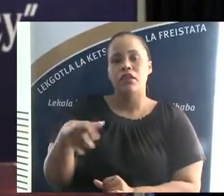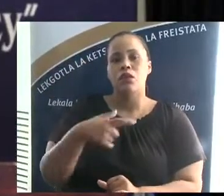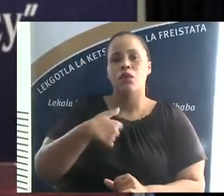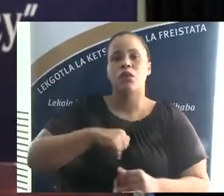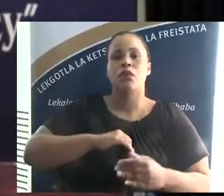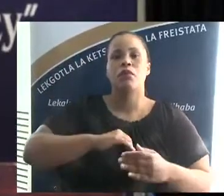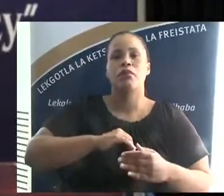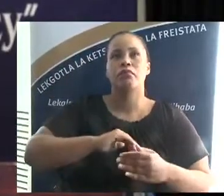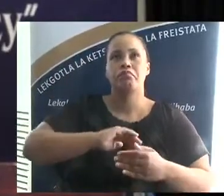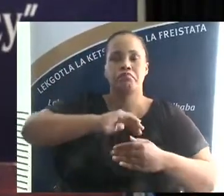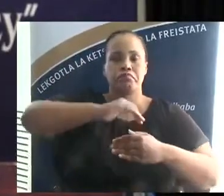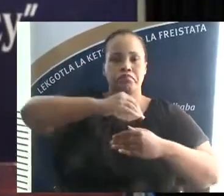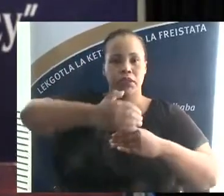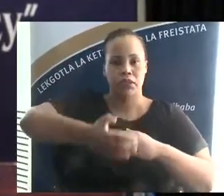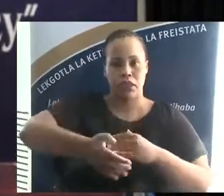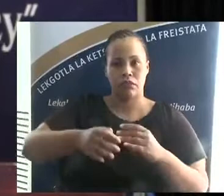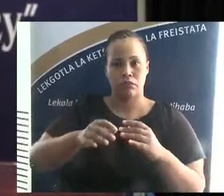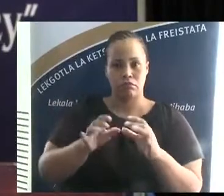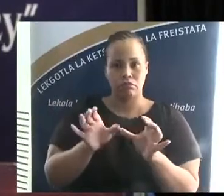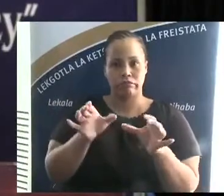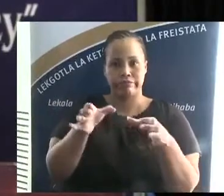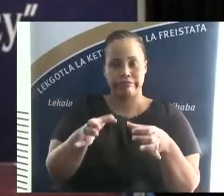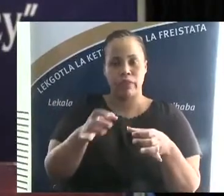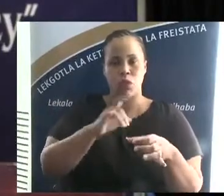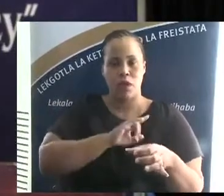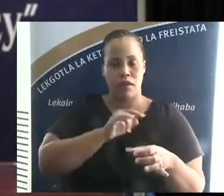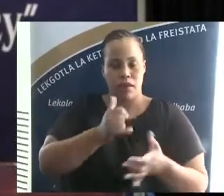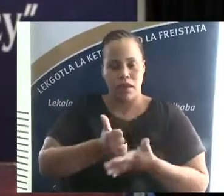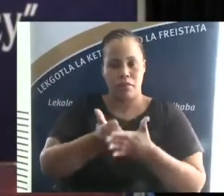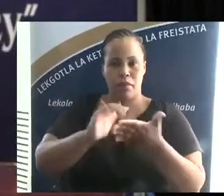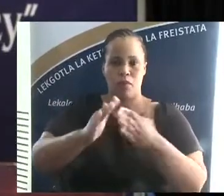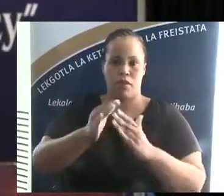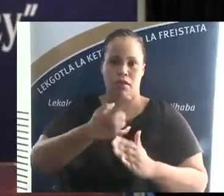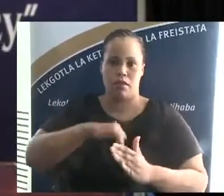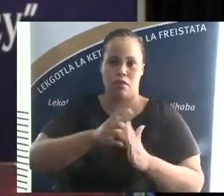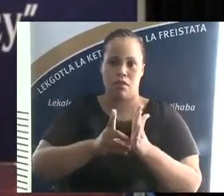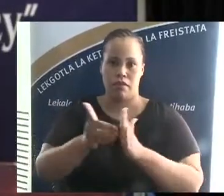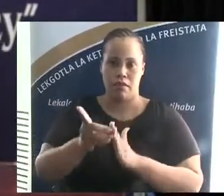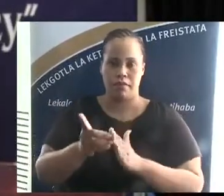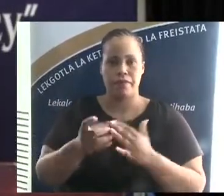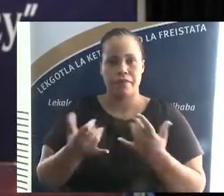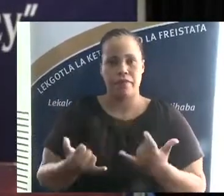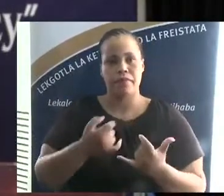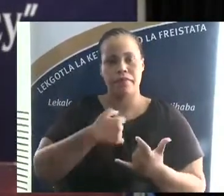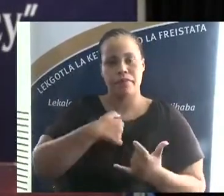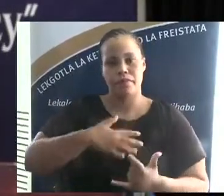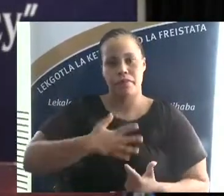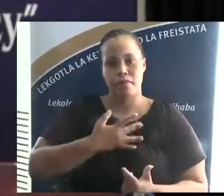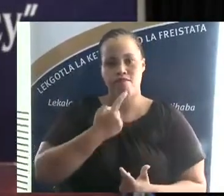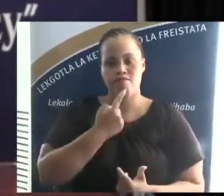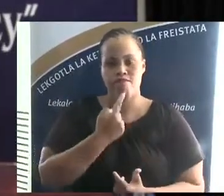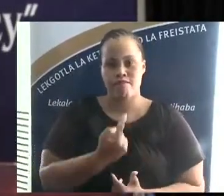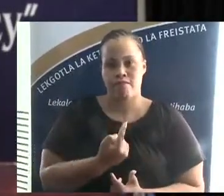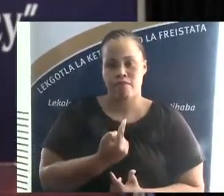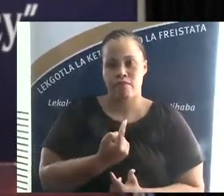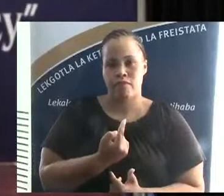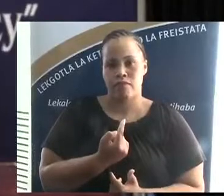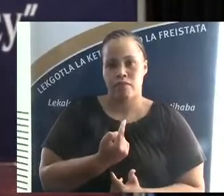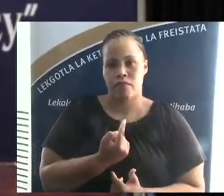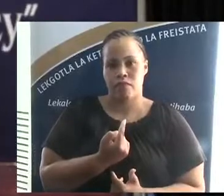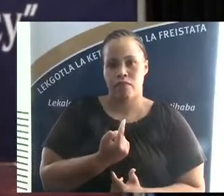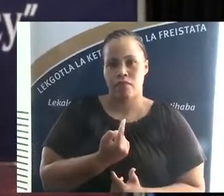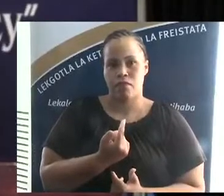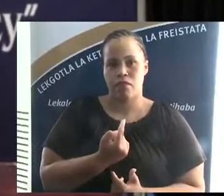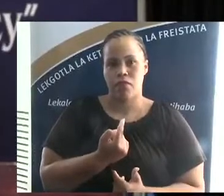of its critical role in the development of our communities. But I must also hasten to indicate that the allocations